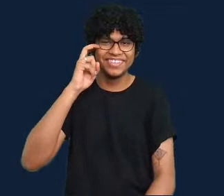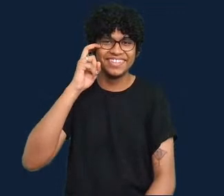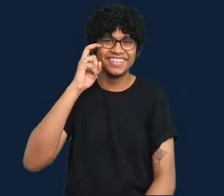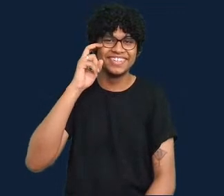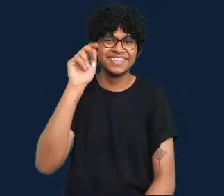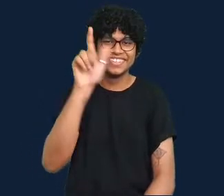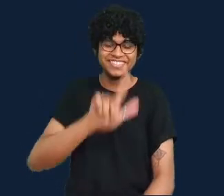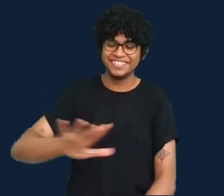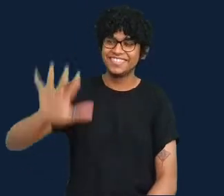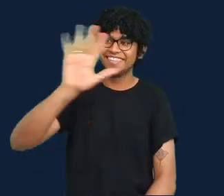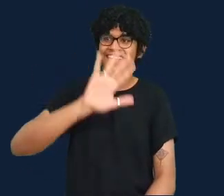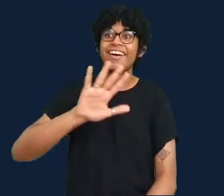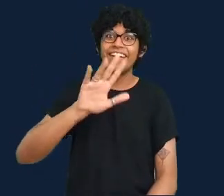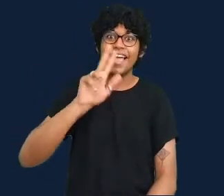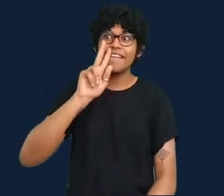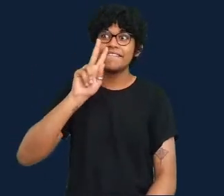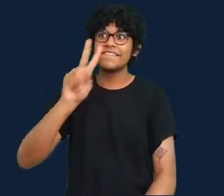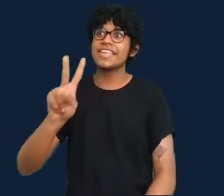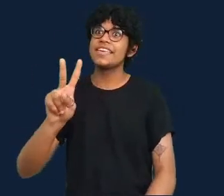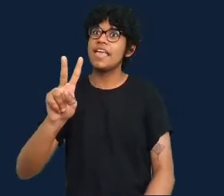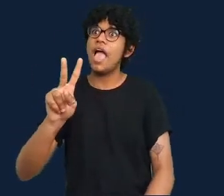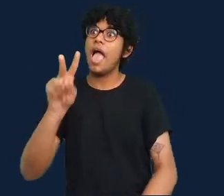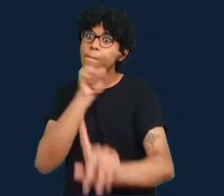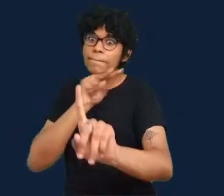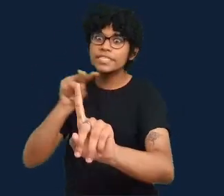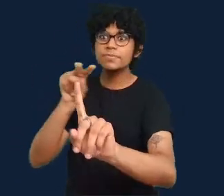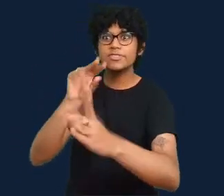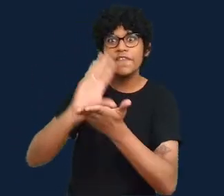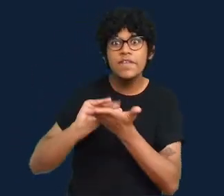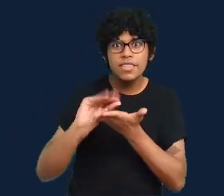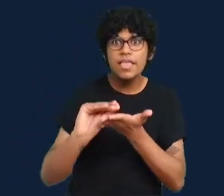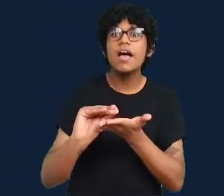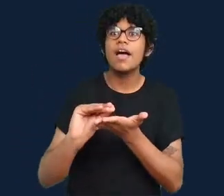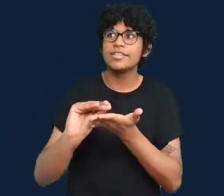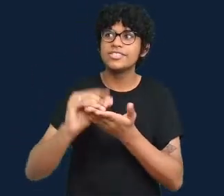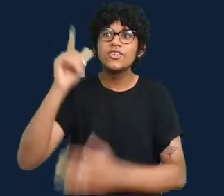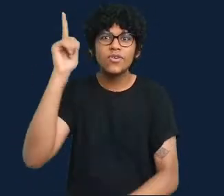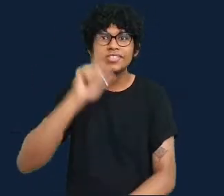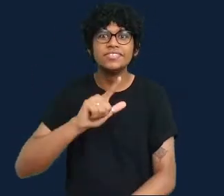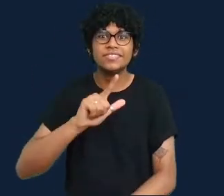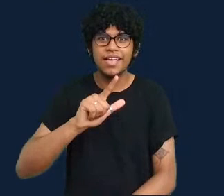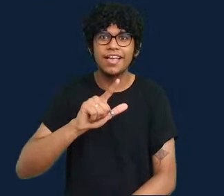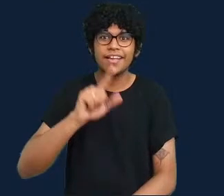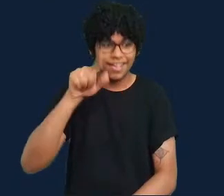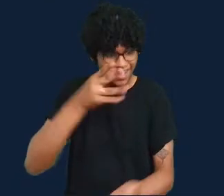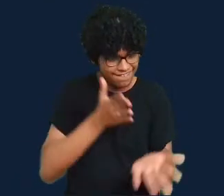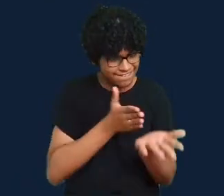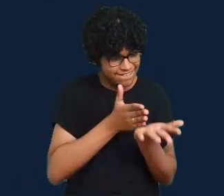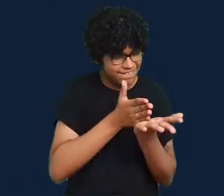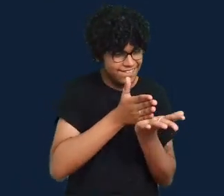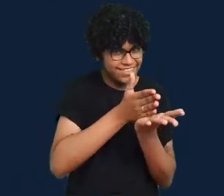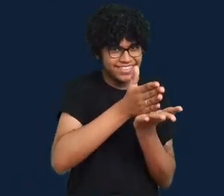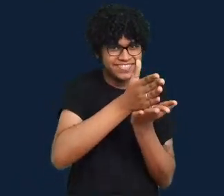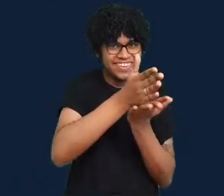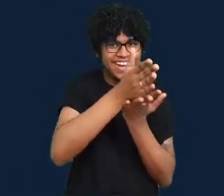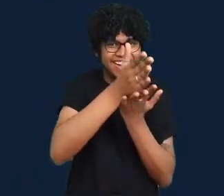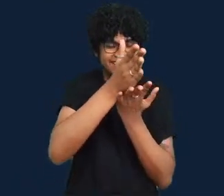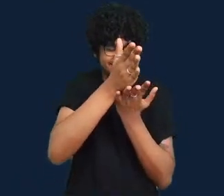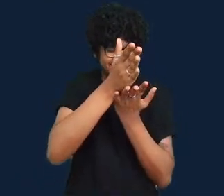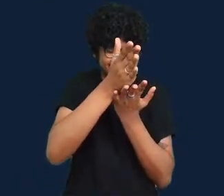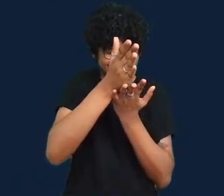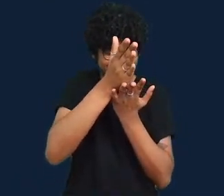data is their specific niche, I would say. So there is that.